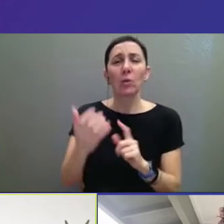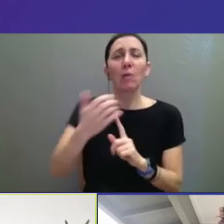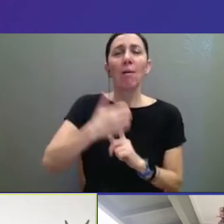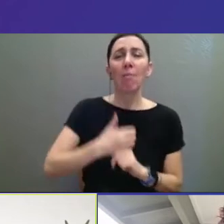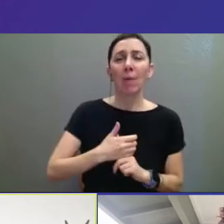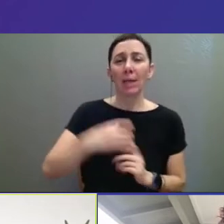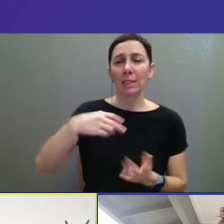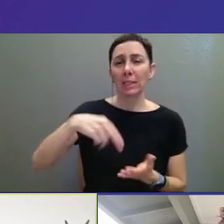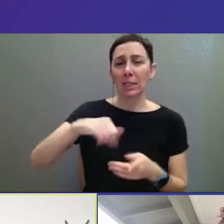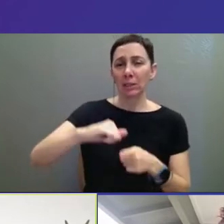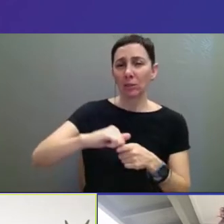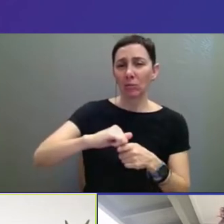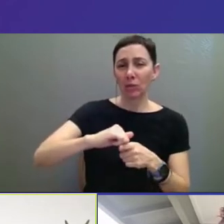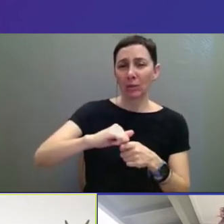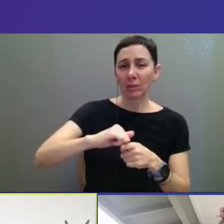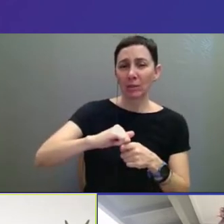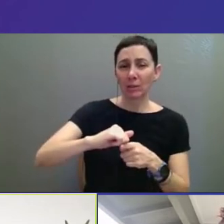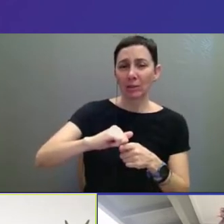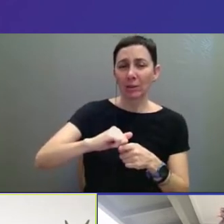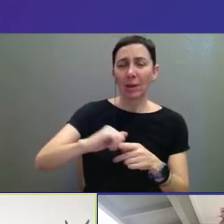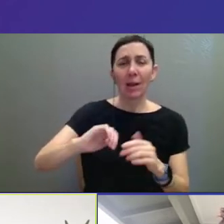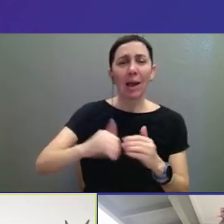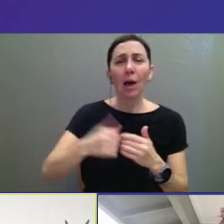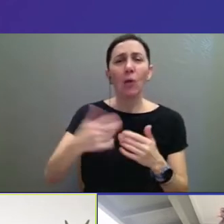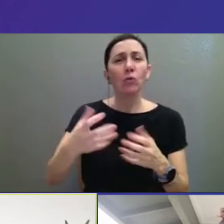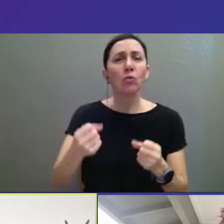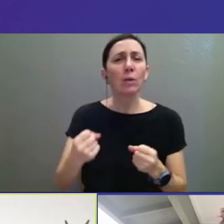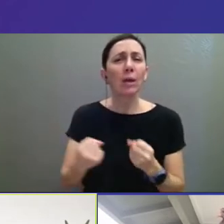do that you can actually even hold yourself.